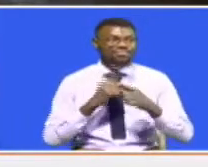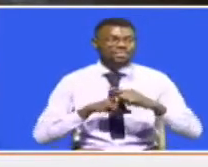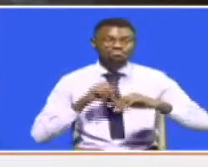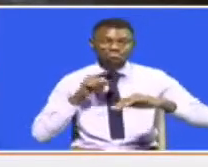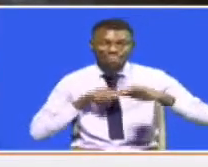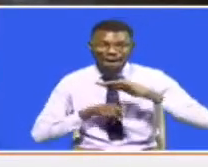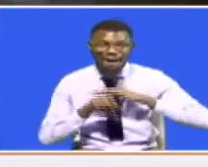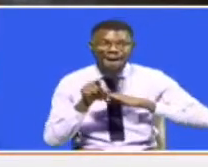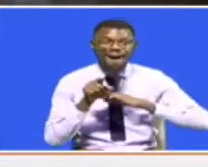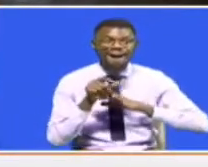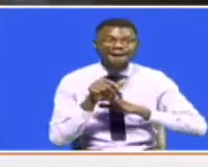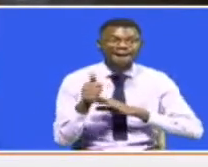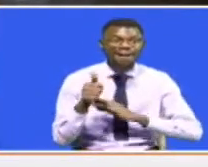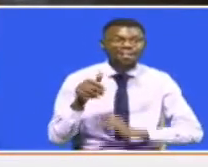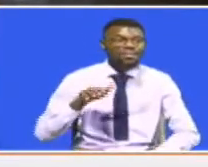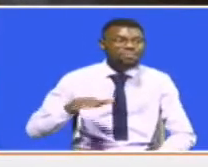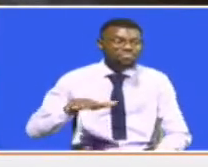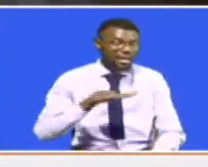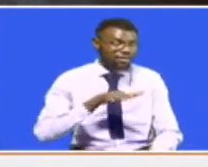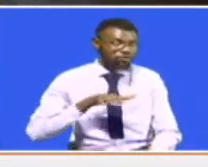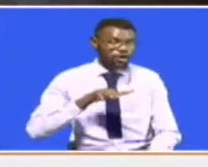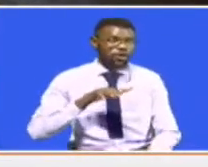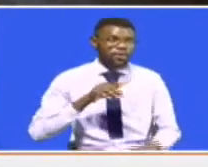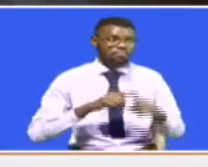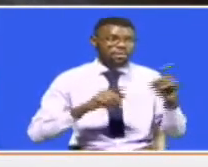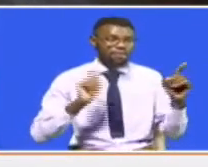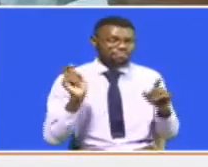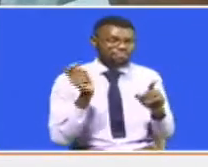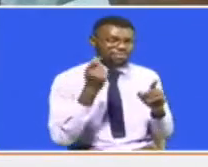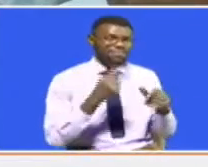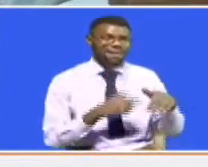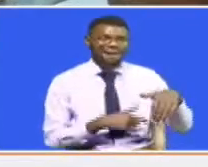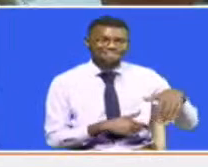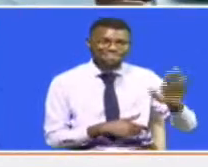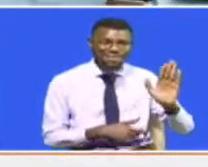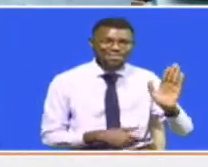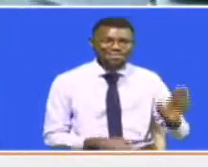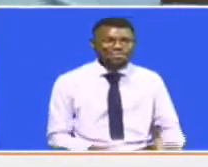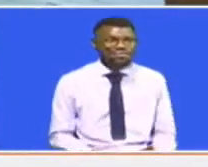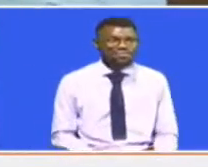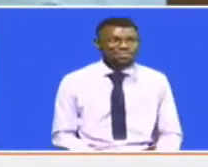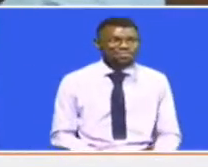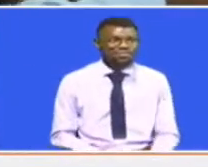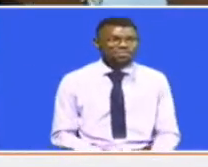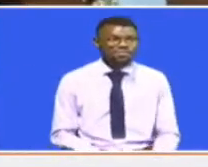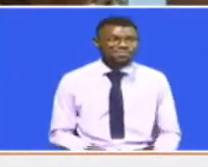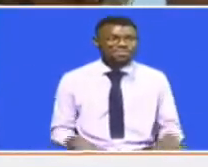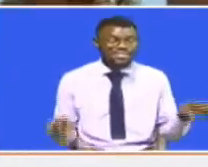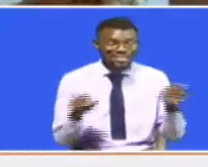believe Kenya territory. Have you really been able to make these